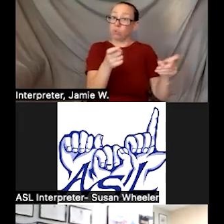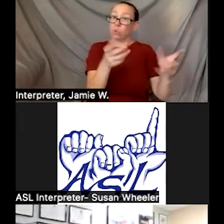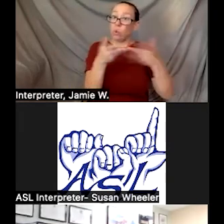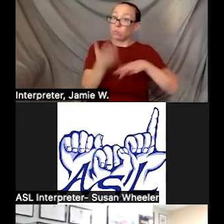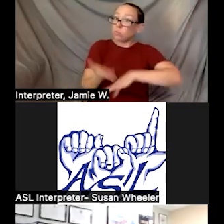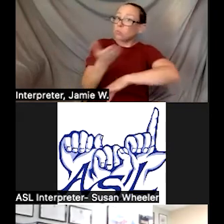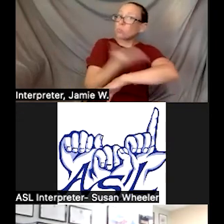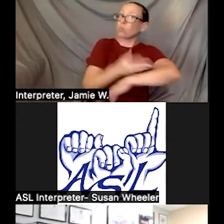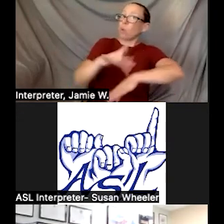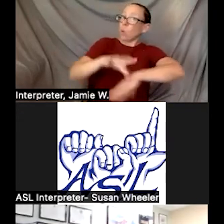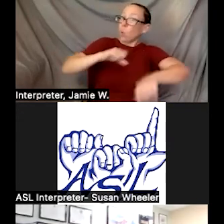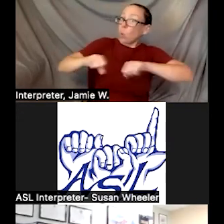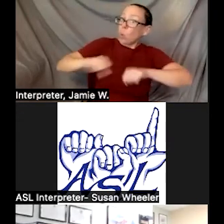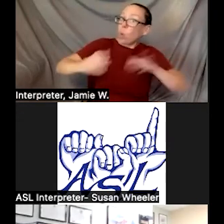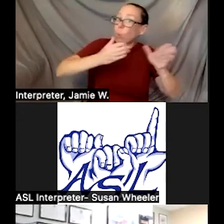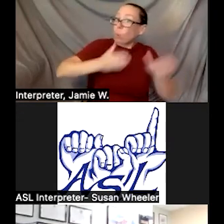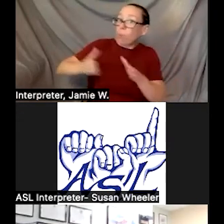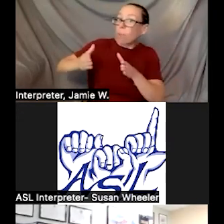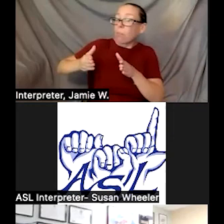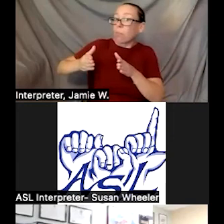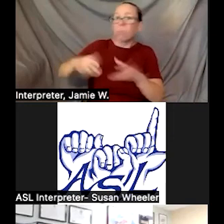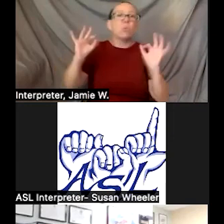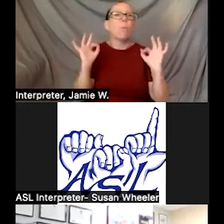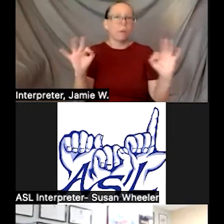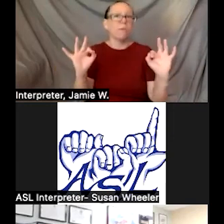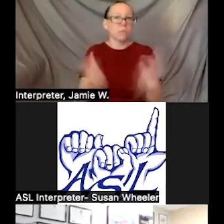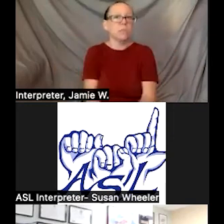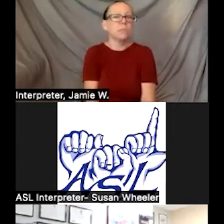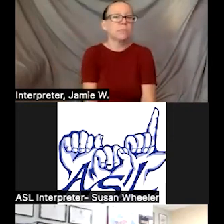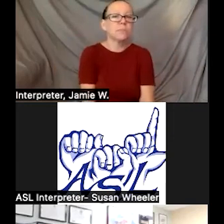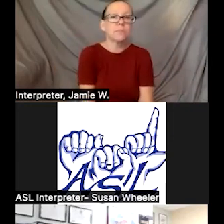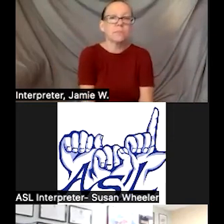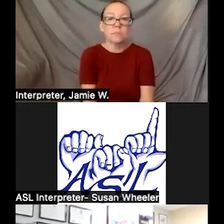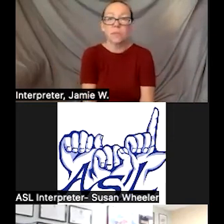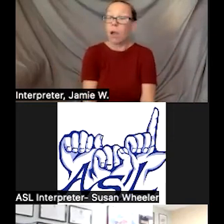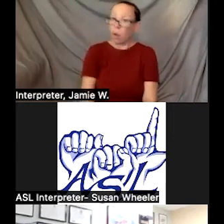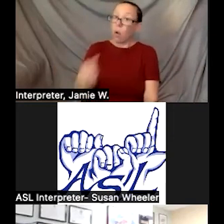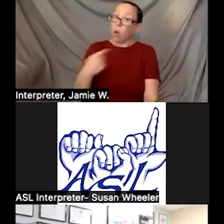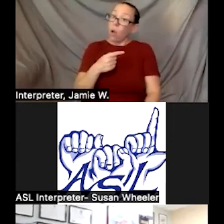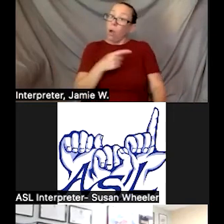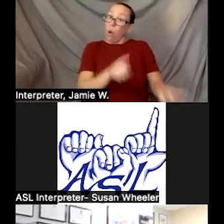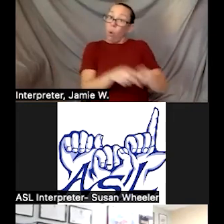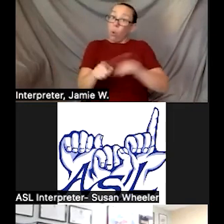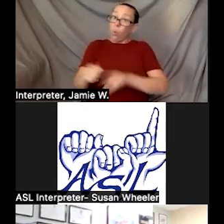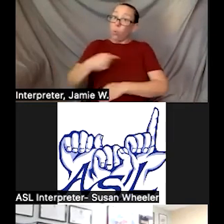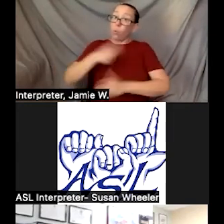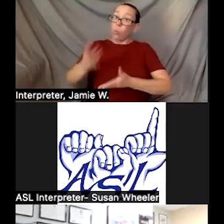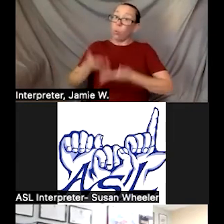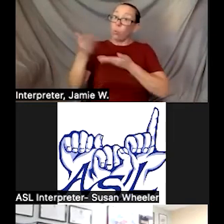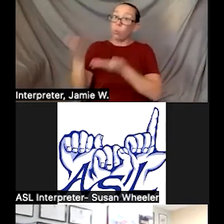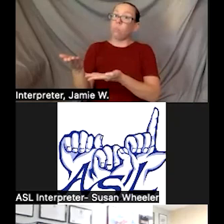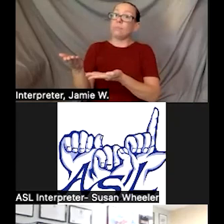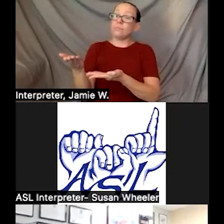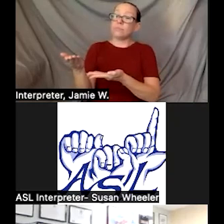for AFN communities, then that would be perfect. Yeah, and I would offer too, Mark, I think I would offer